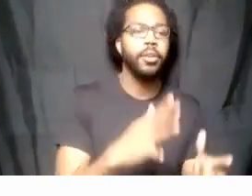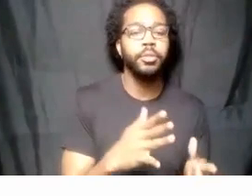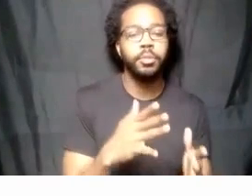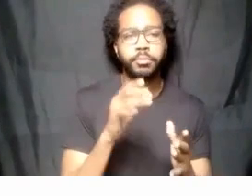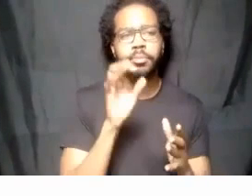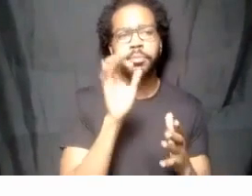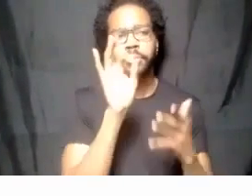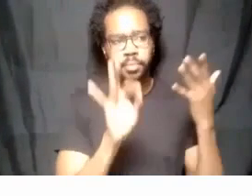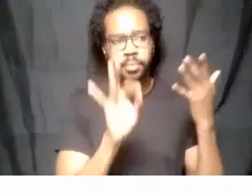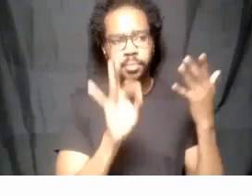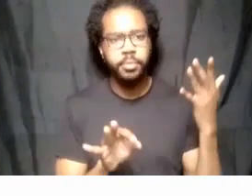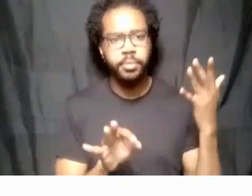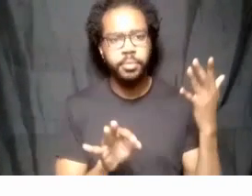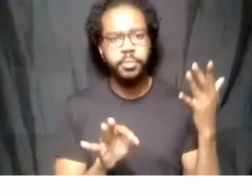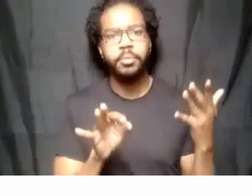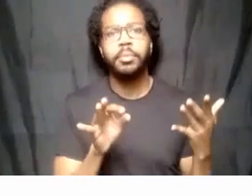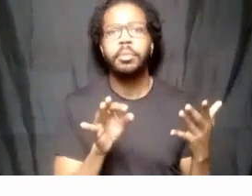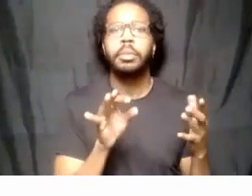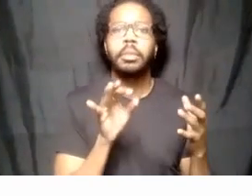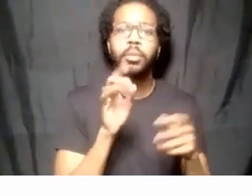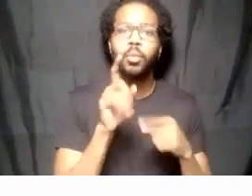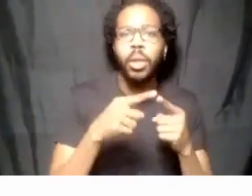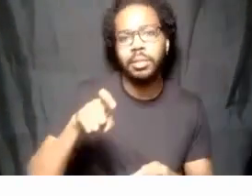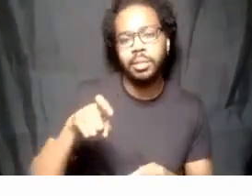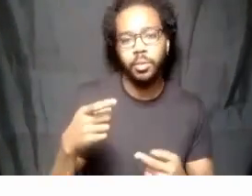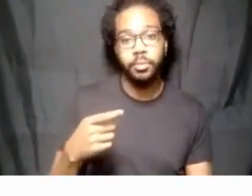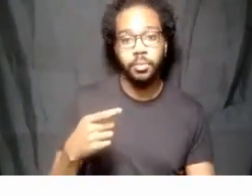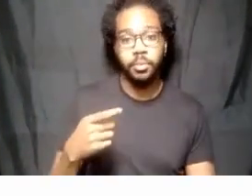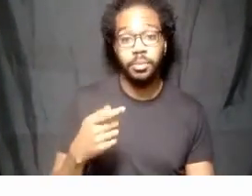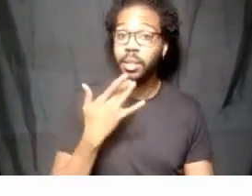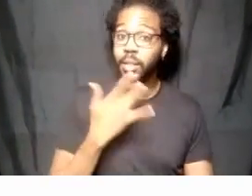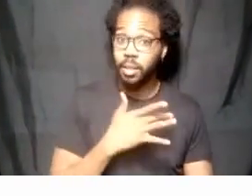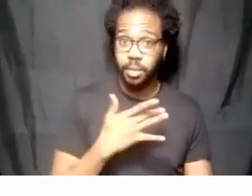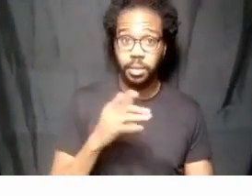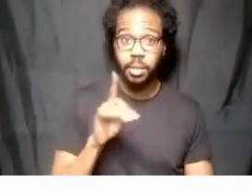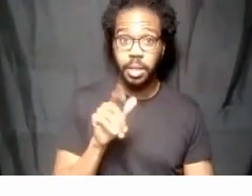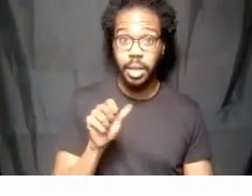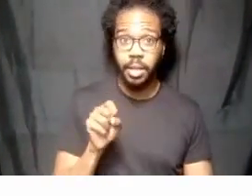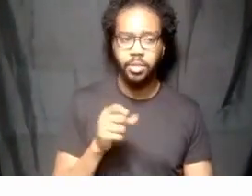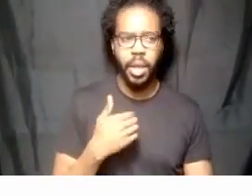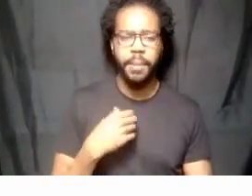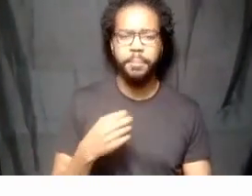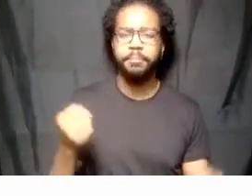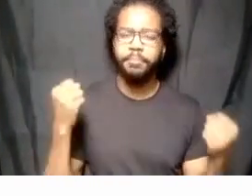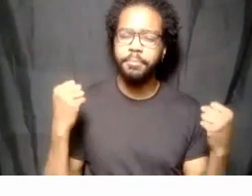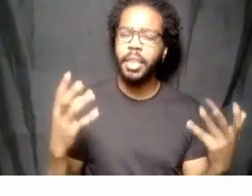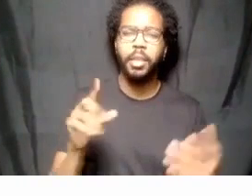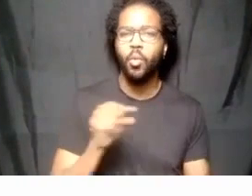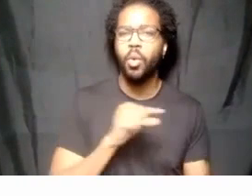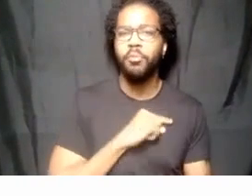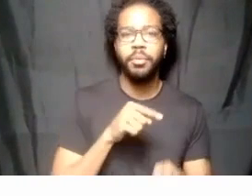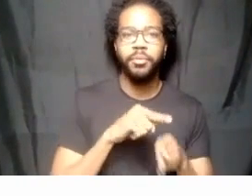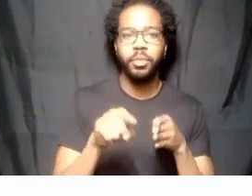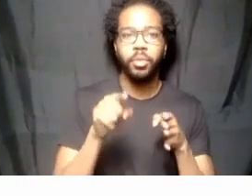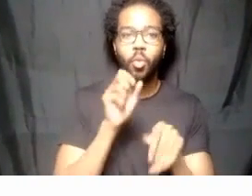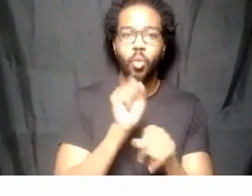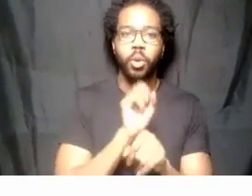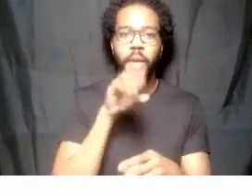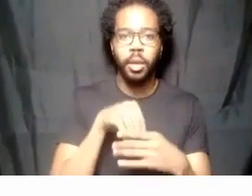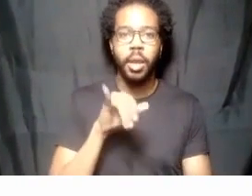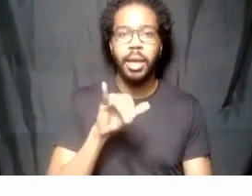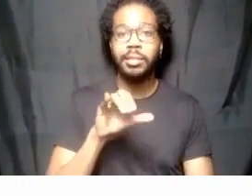where necessary. We are fortunate to have many qualified professionals working in our ICFs